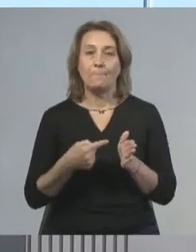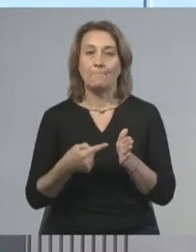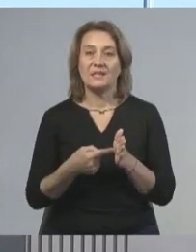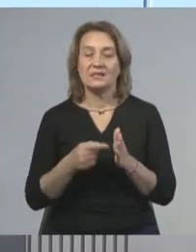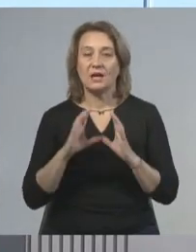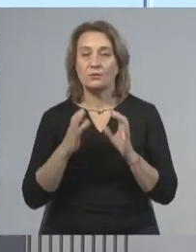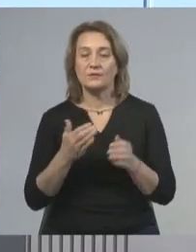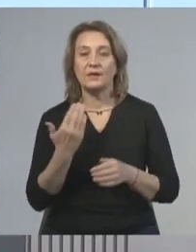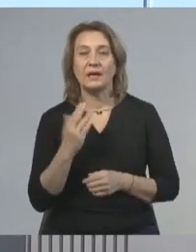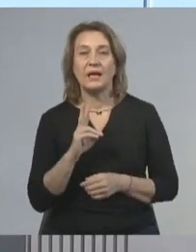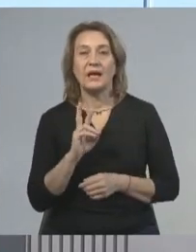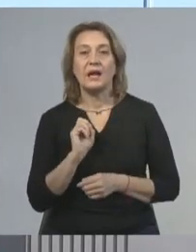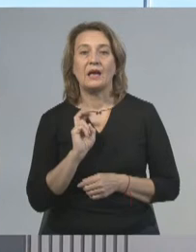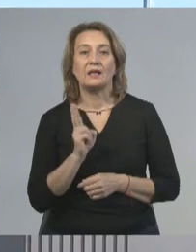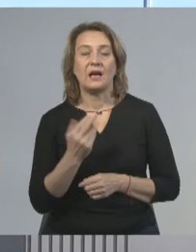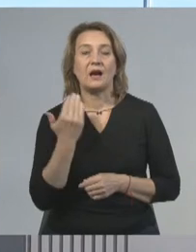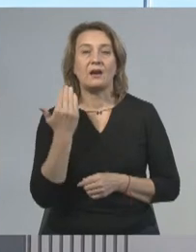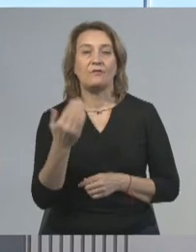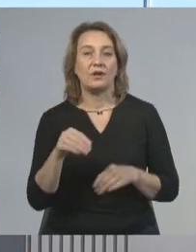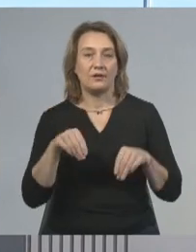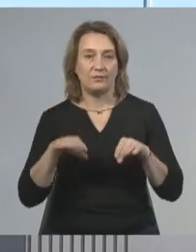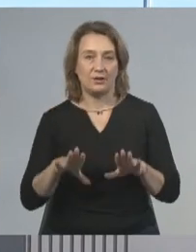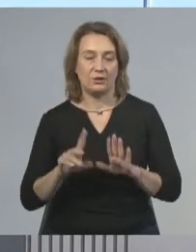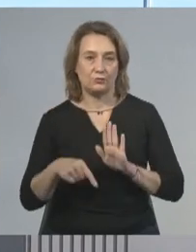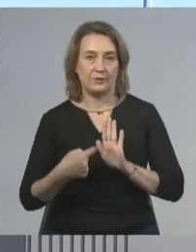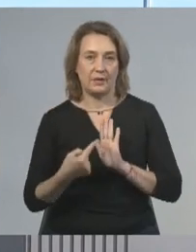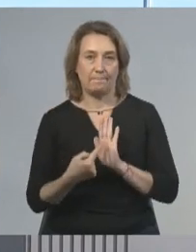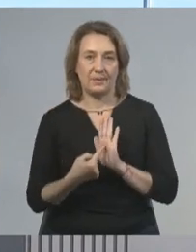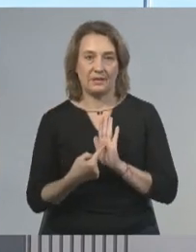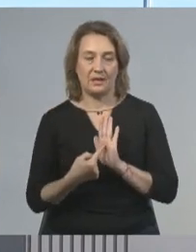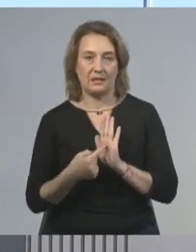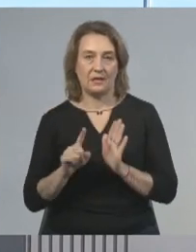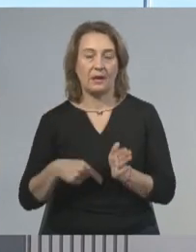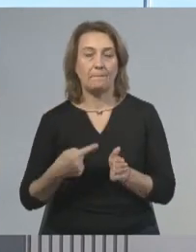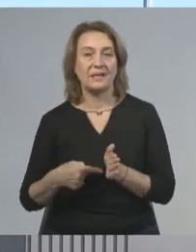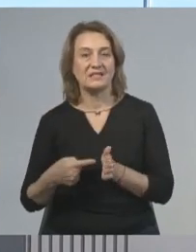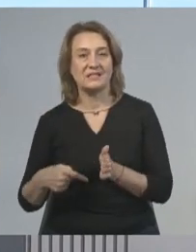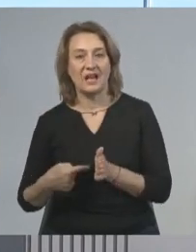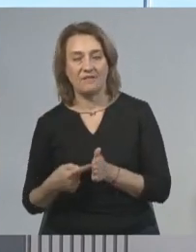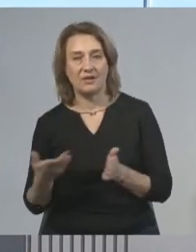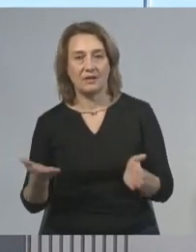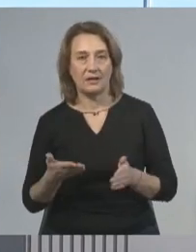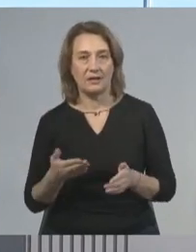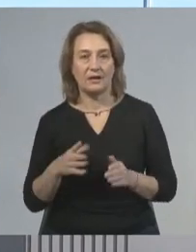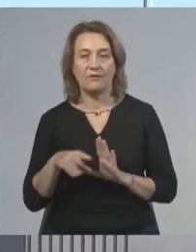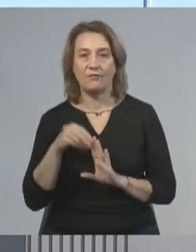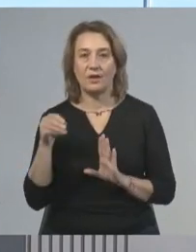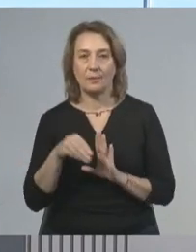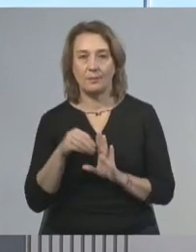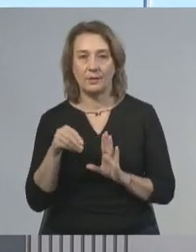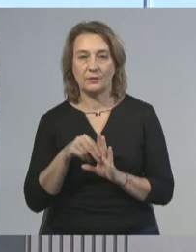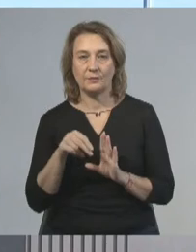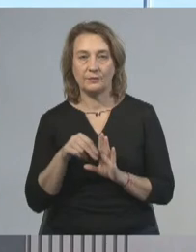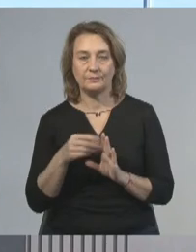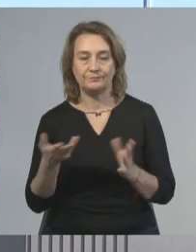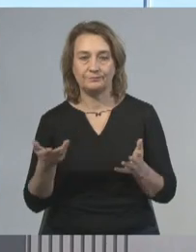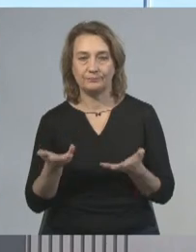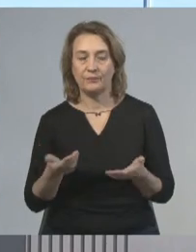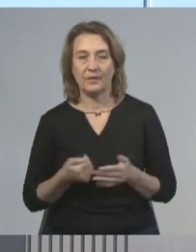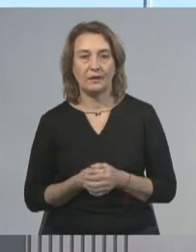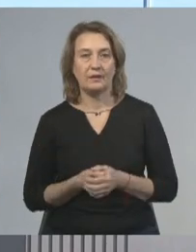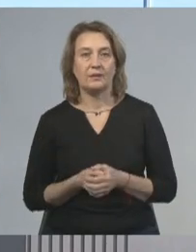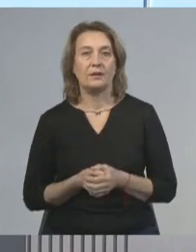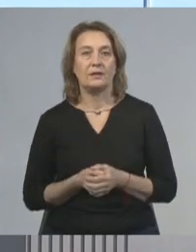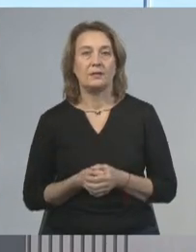and radios for buddha works not only in ukraine but at many countries around the world so what challenges do you see when